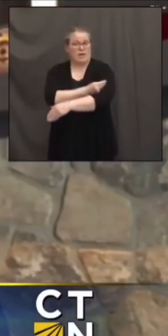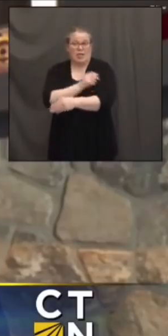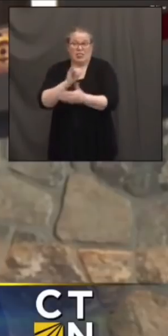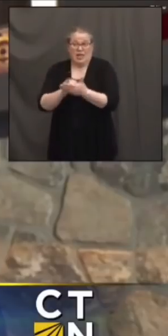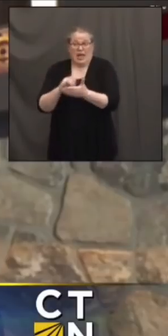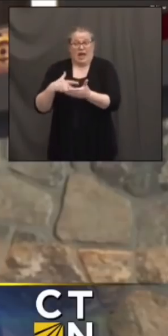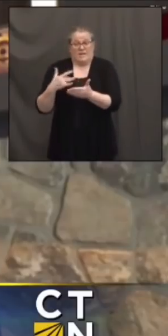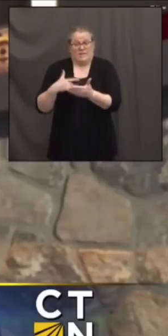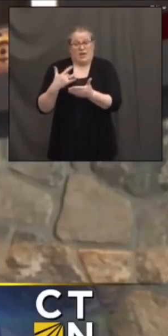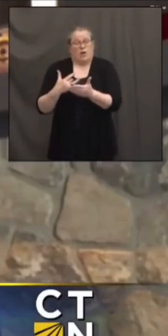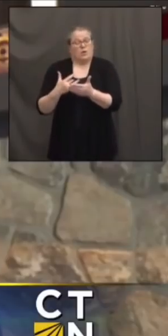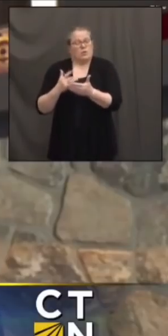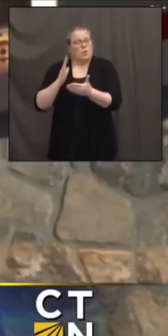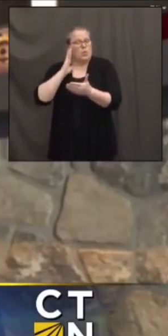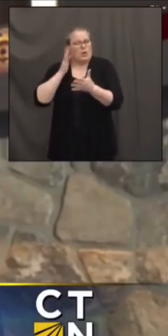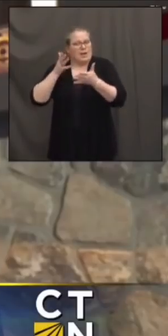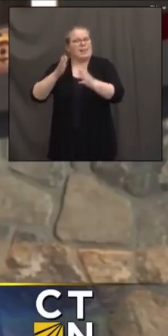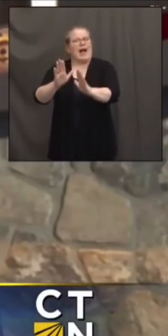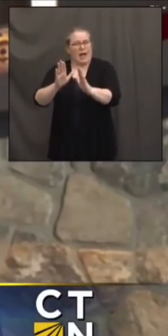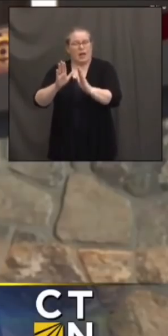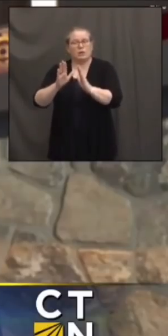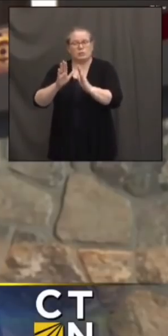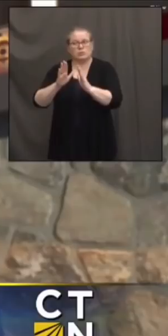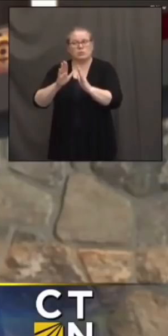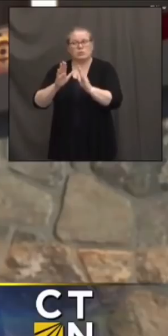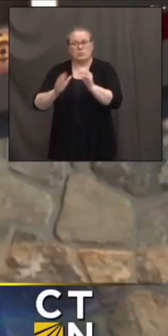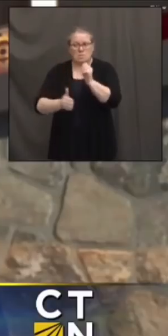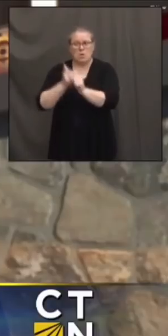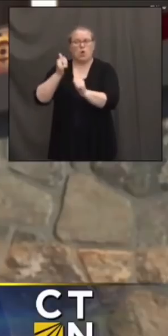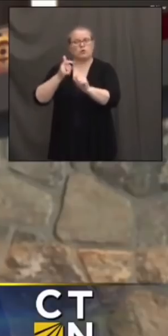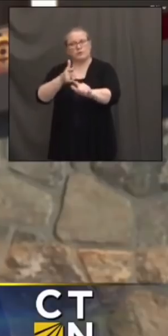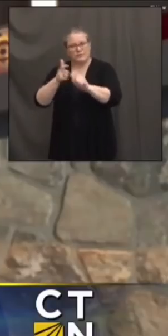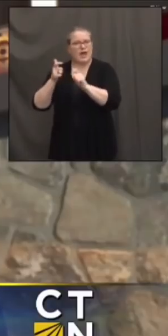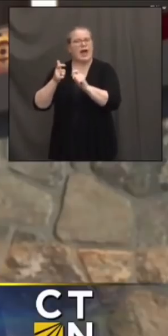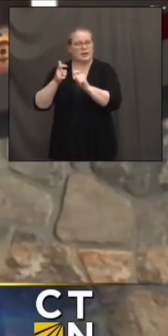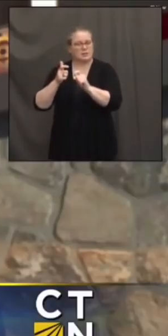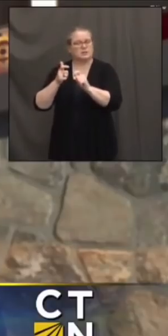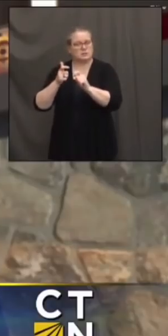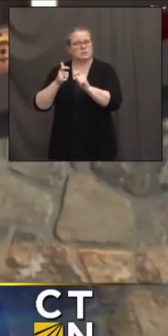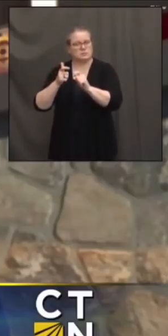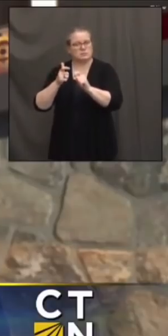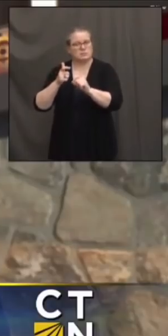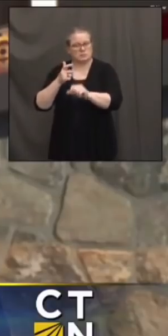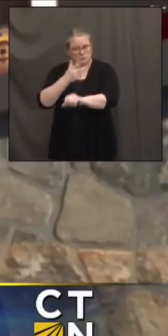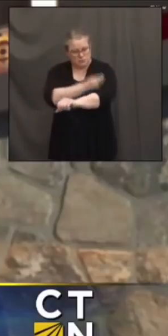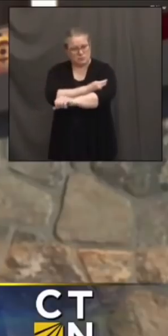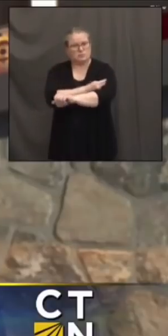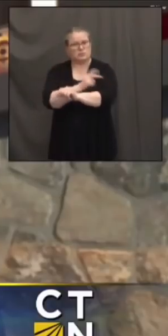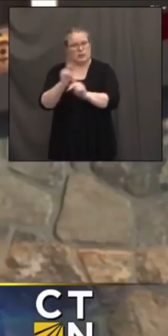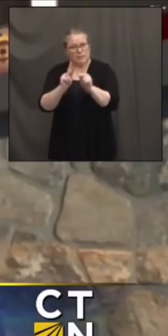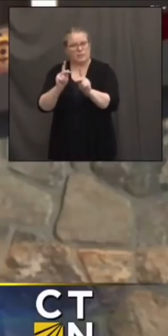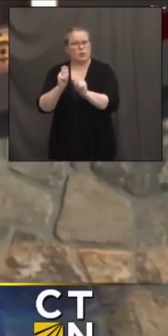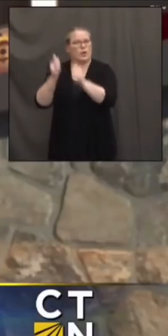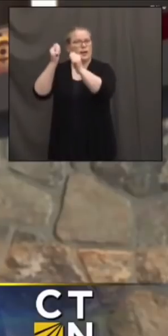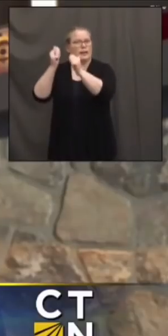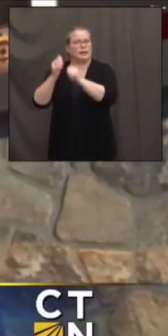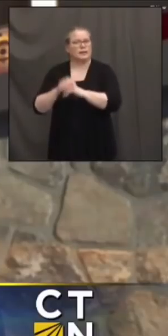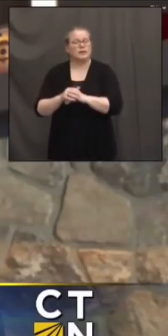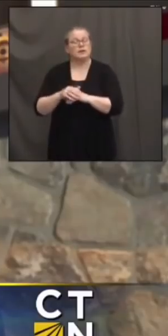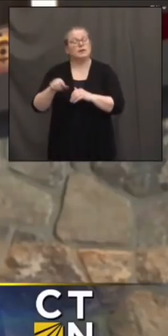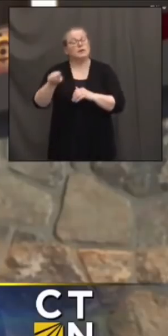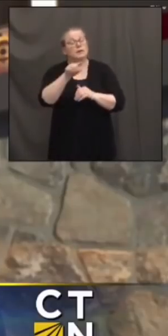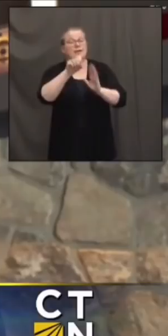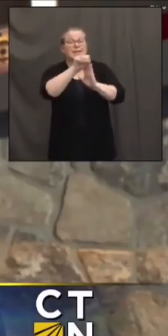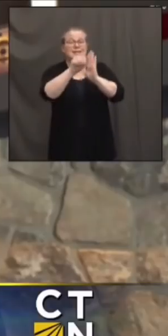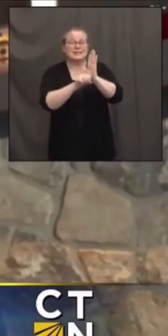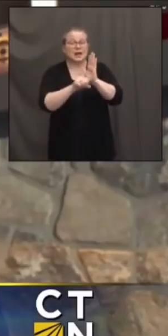the most vulnerable part of the community the most quickly. I mean, I think states that adopted sort of hybrid